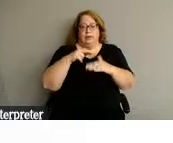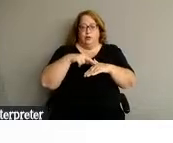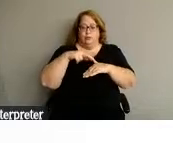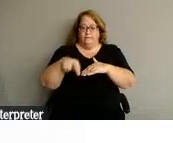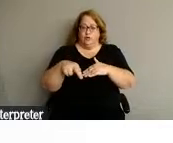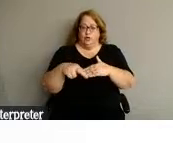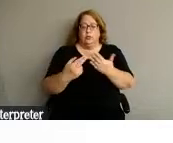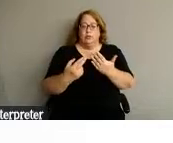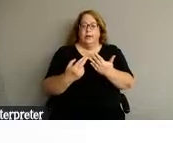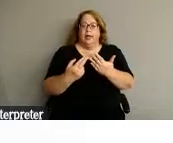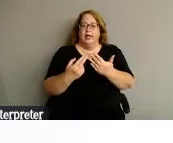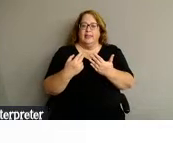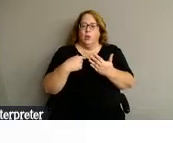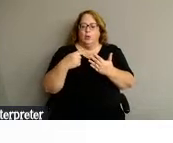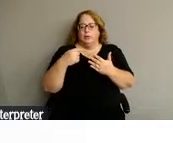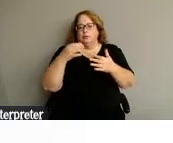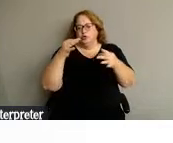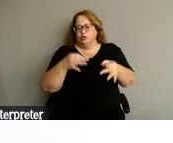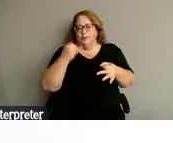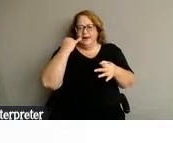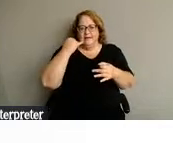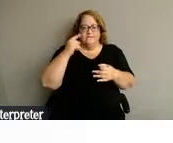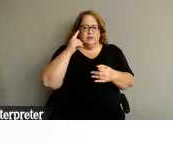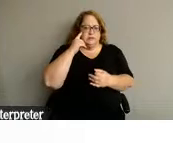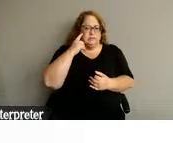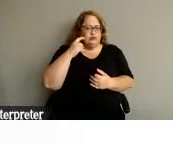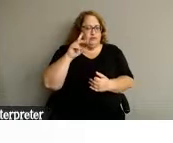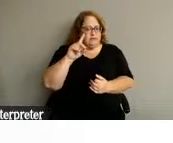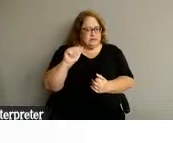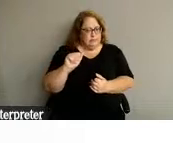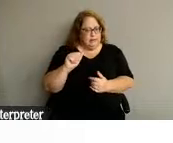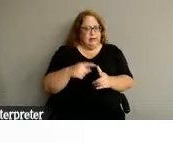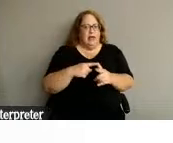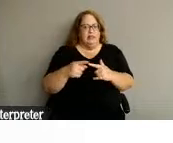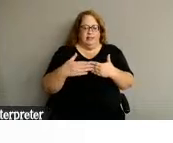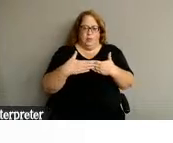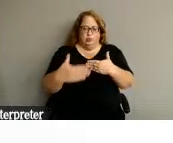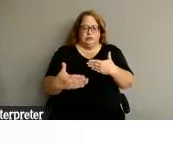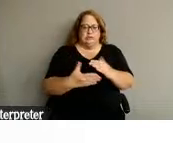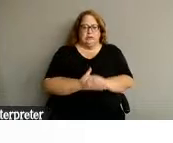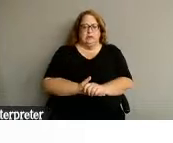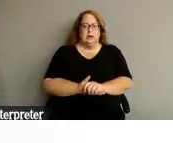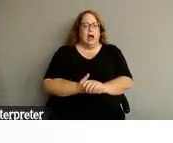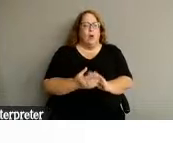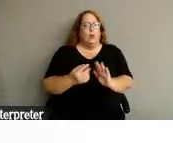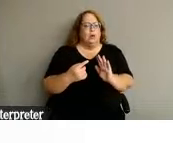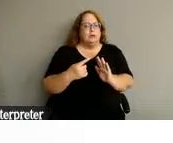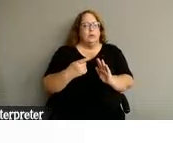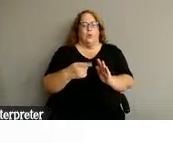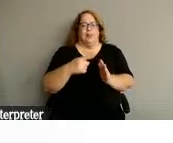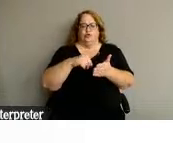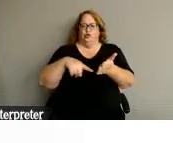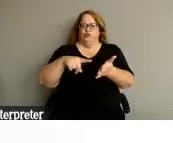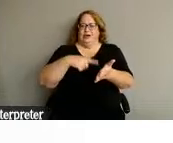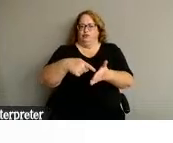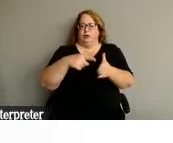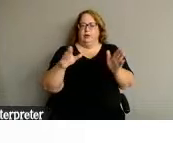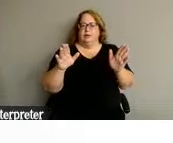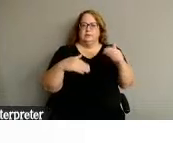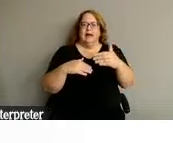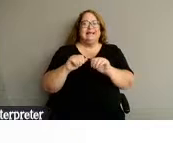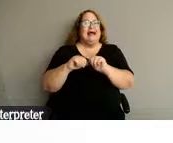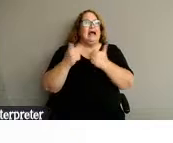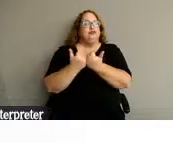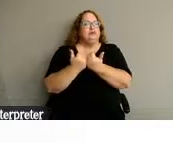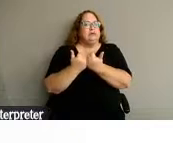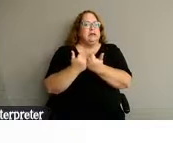there's suspicion of a disability, and they will proceed. I want to express that there's a correction in this box. These are all